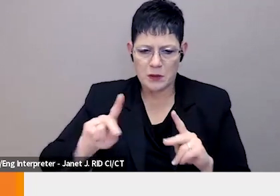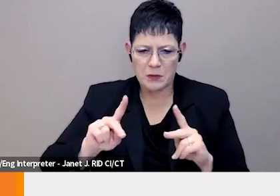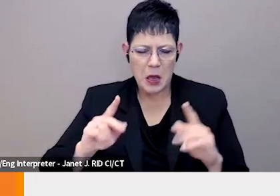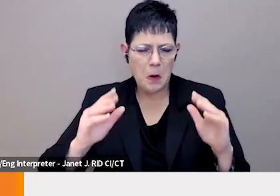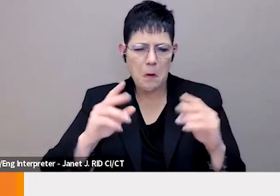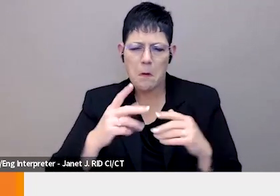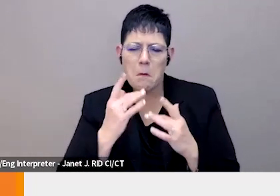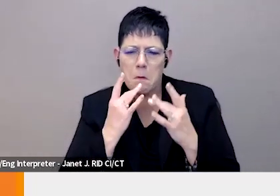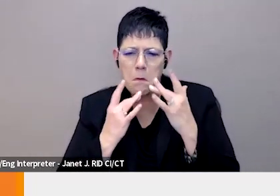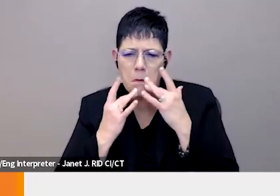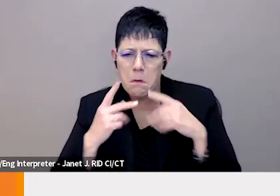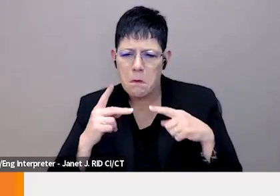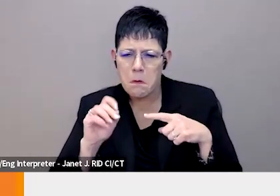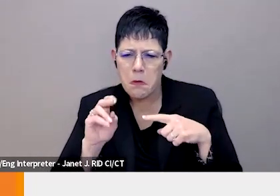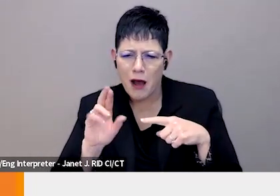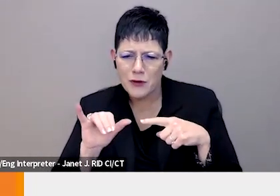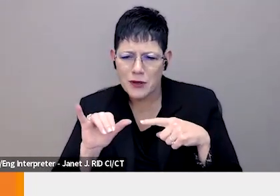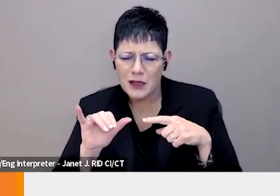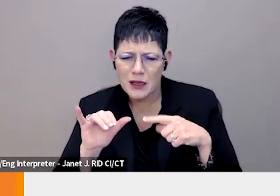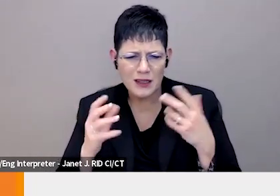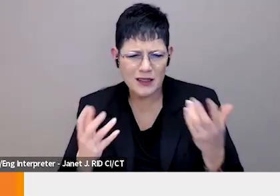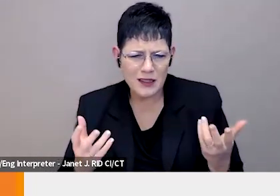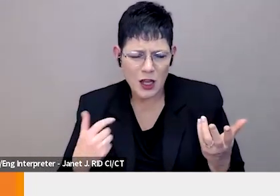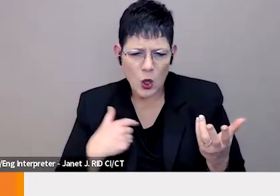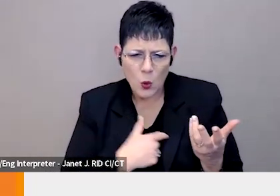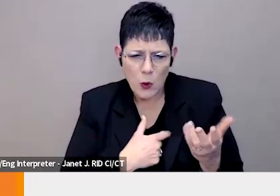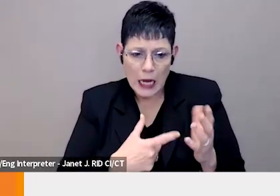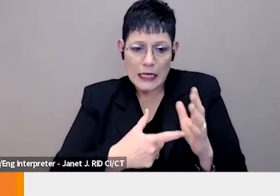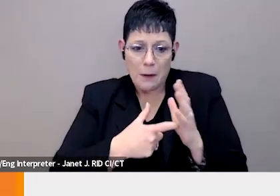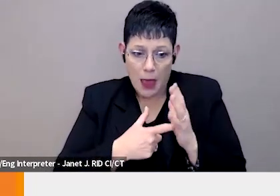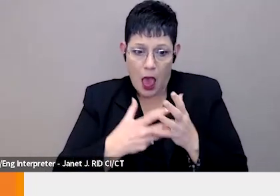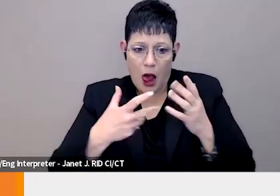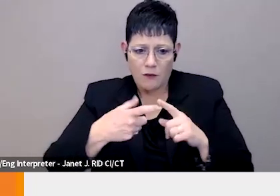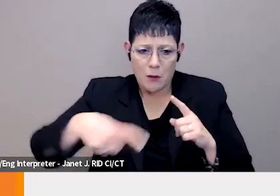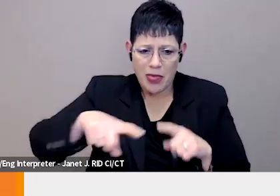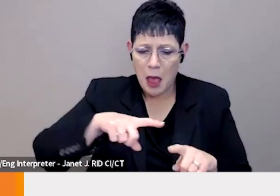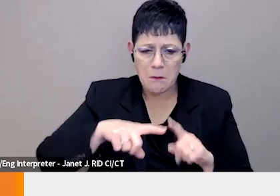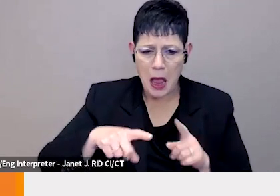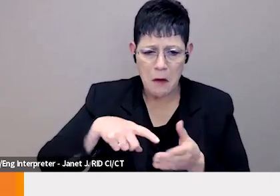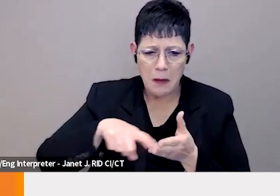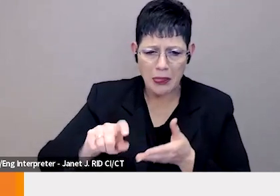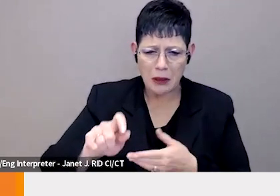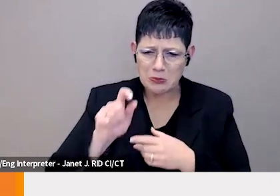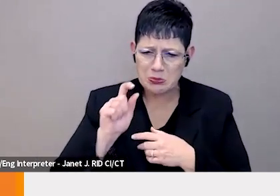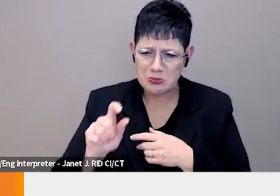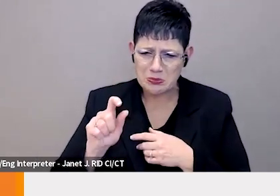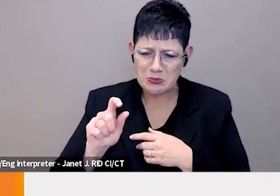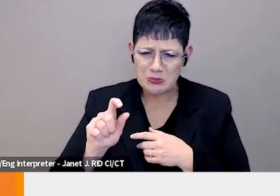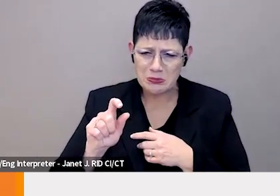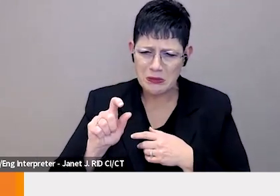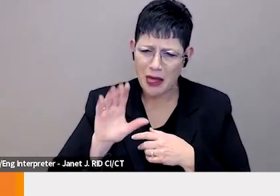and it is a lot to ask for such a critical piece of work that's so important to society